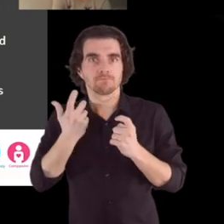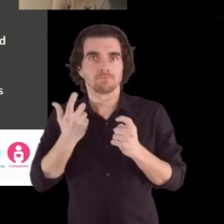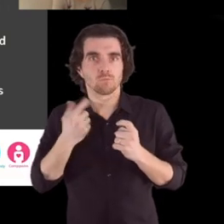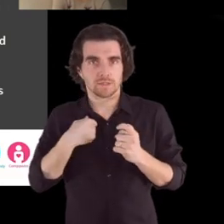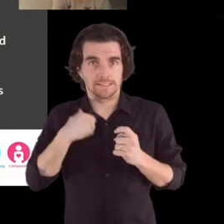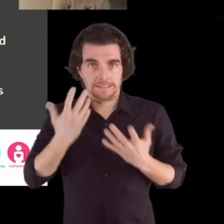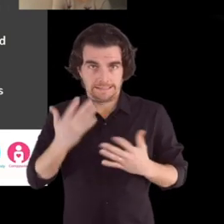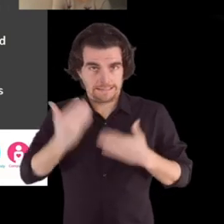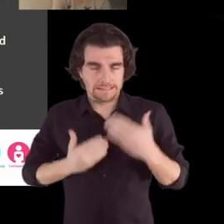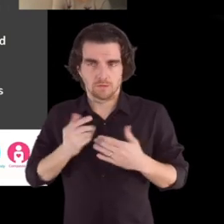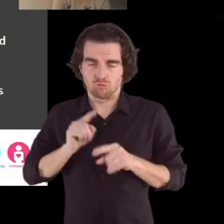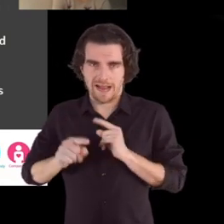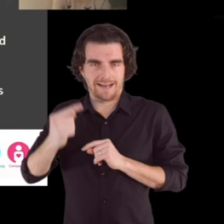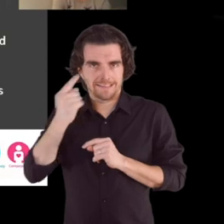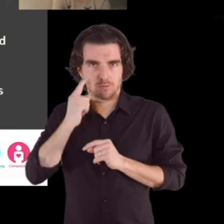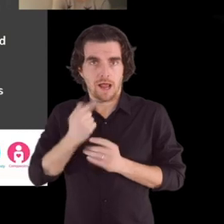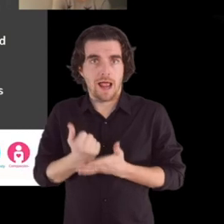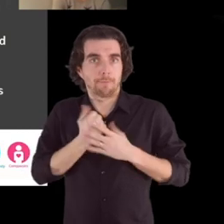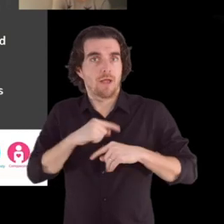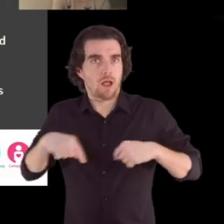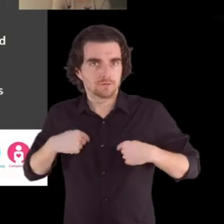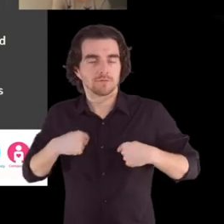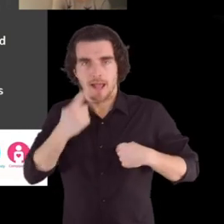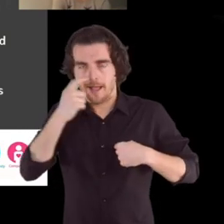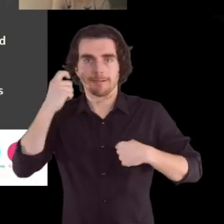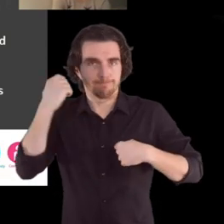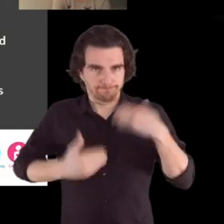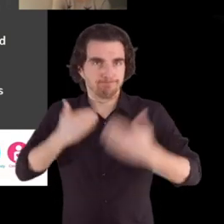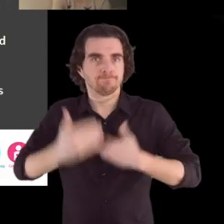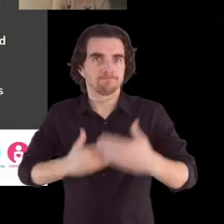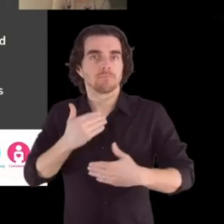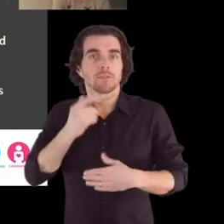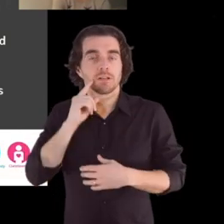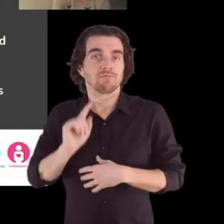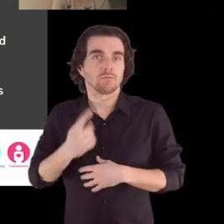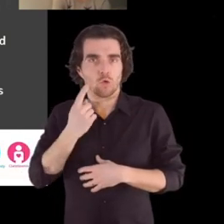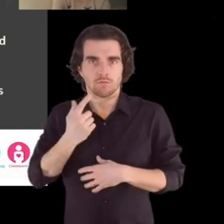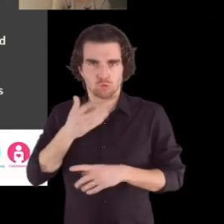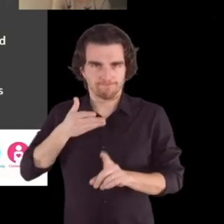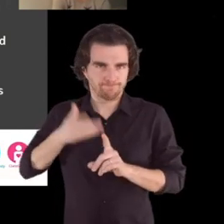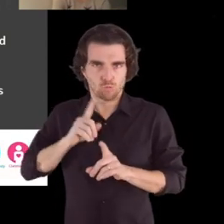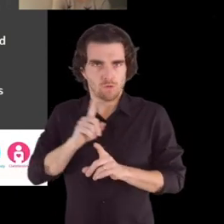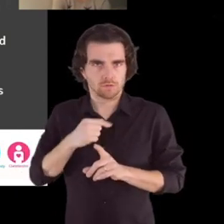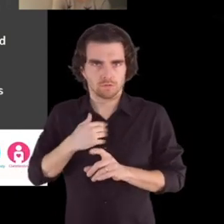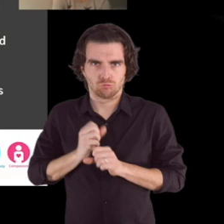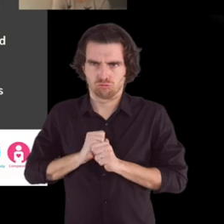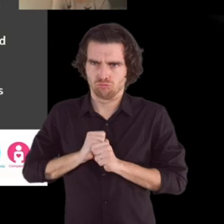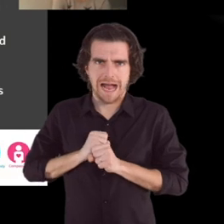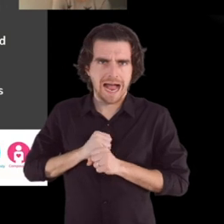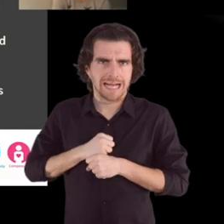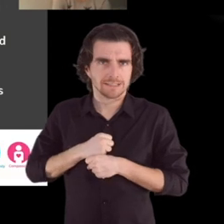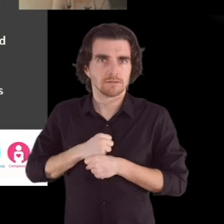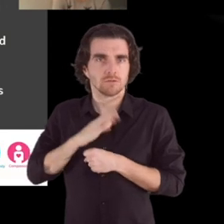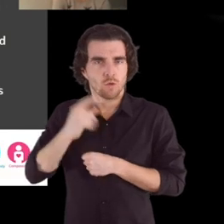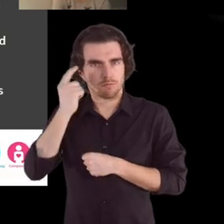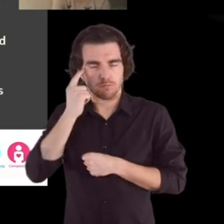think about now is, okay, well, what can we do at this point in time to try and help ourselves and help each other get through? I think the first step really is just to recognize when we're